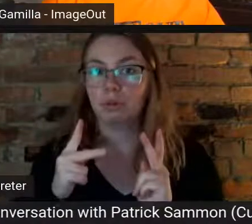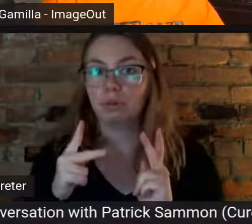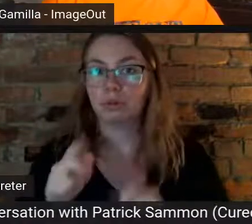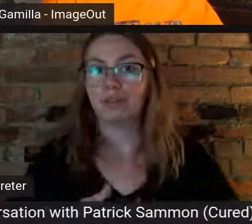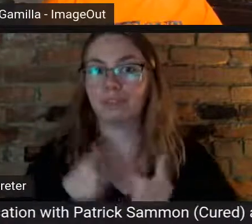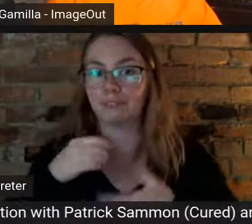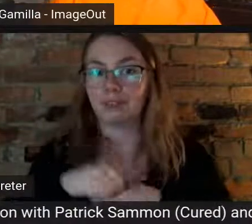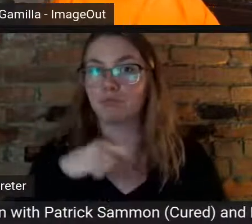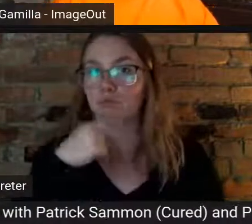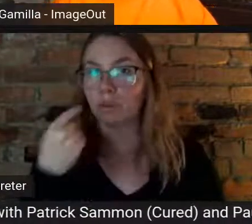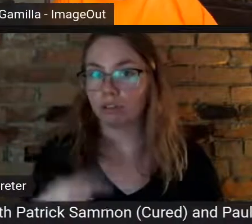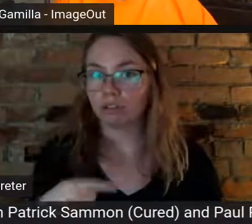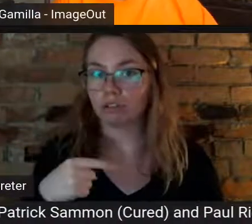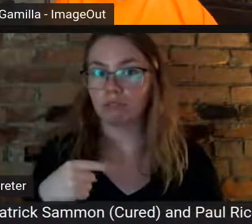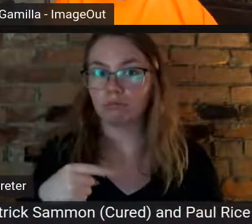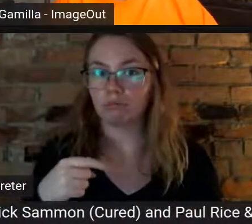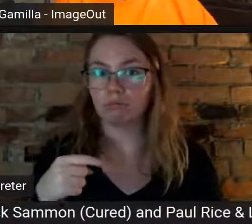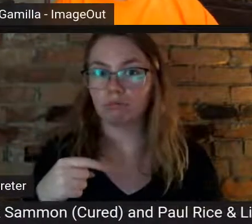Republic,